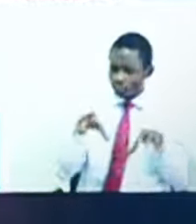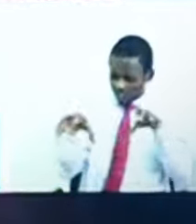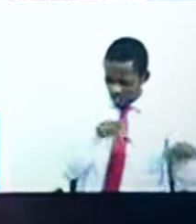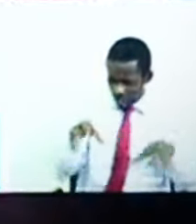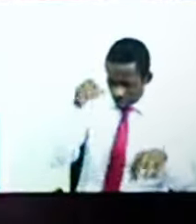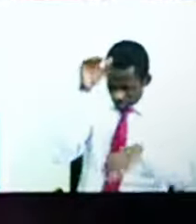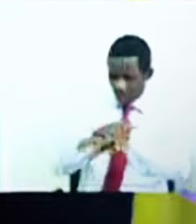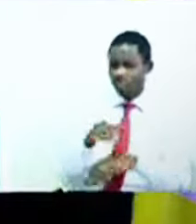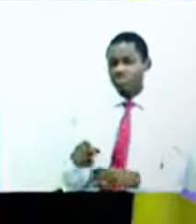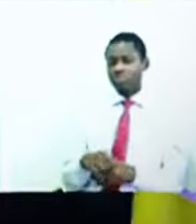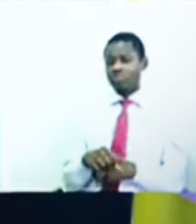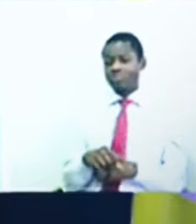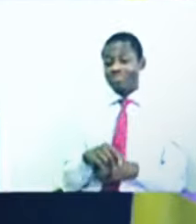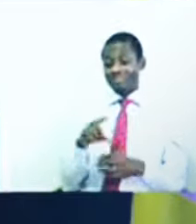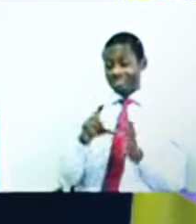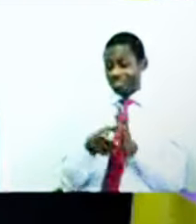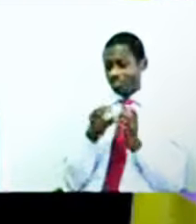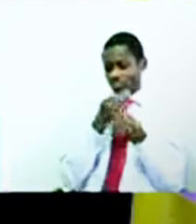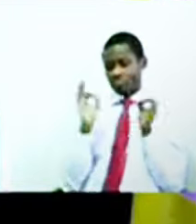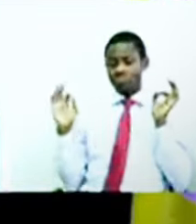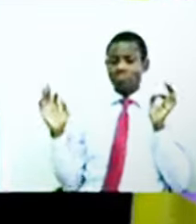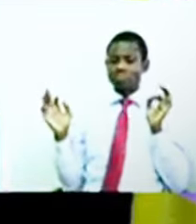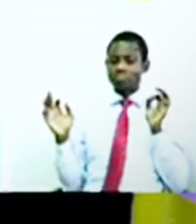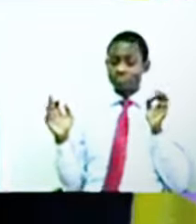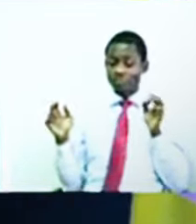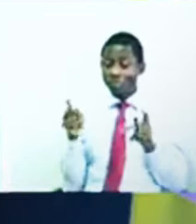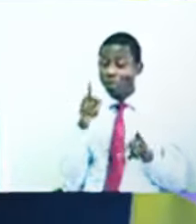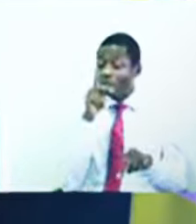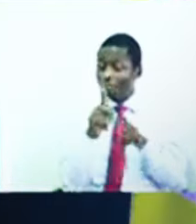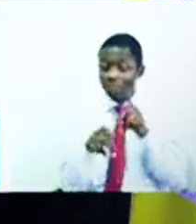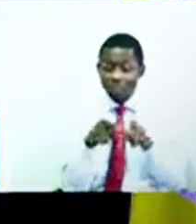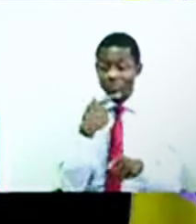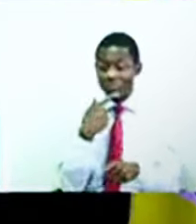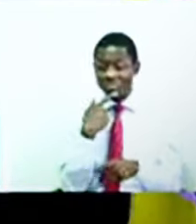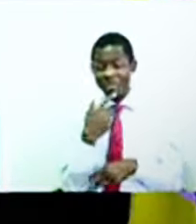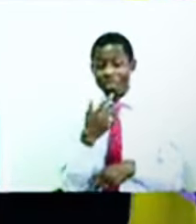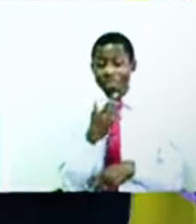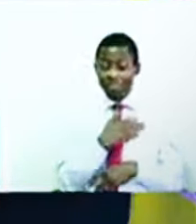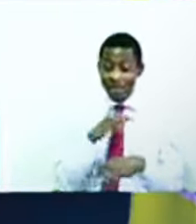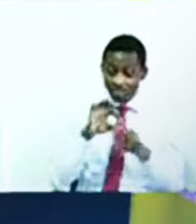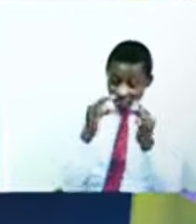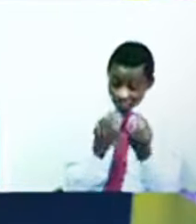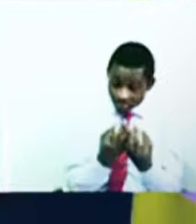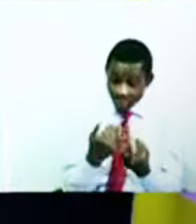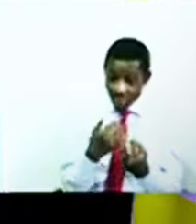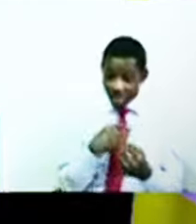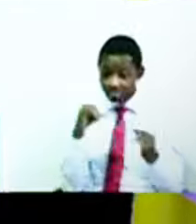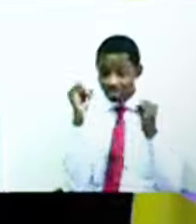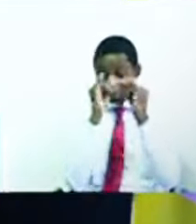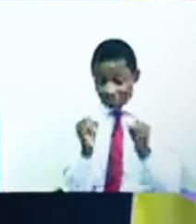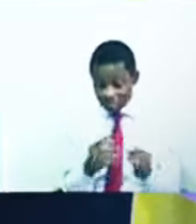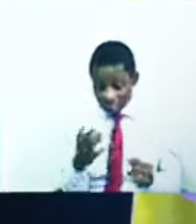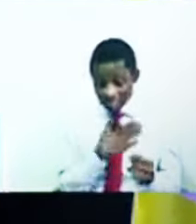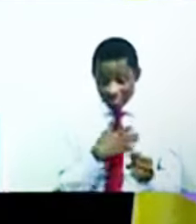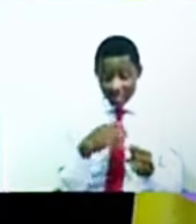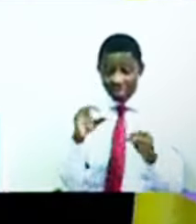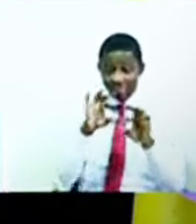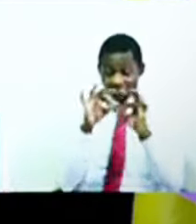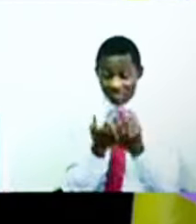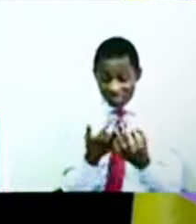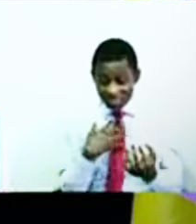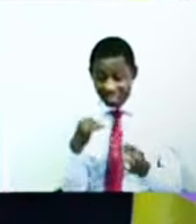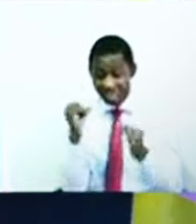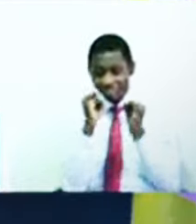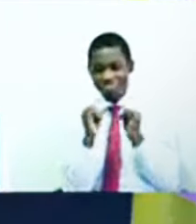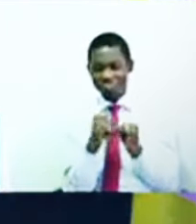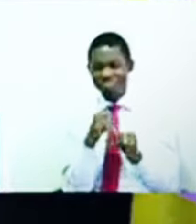talk about ancestors, as for my home, as for my family, it doesn't matter. Because the devil was not destroyed, he was not killed, so he's